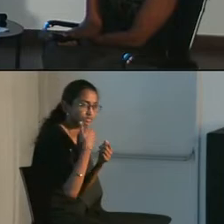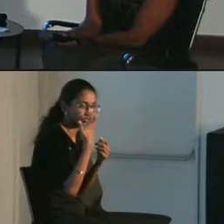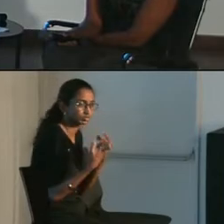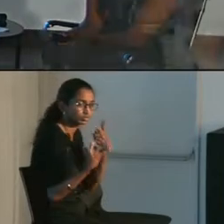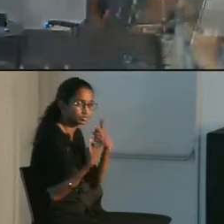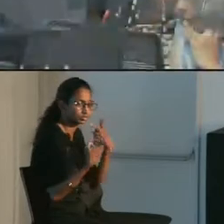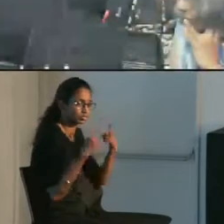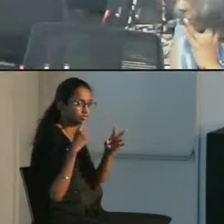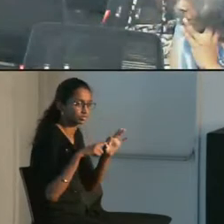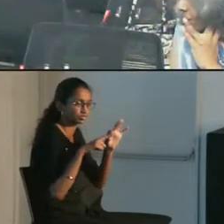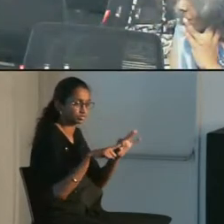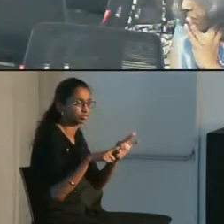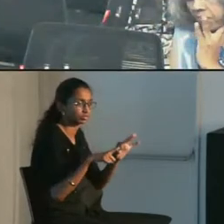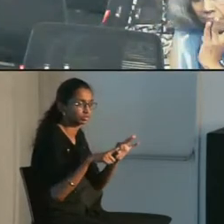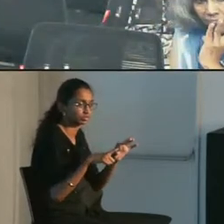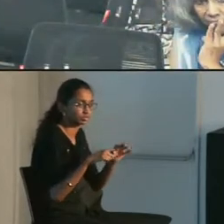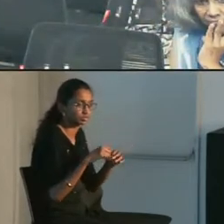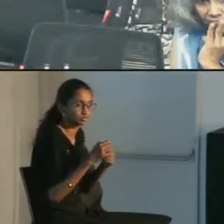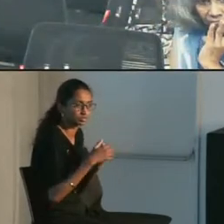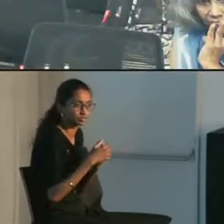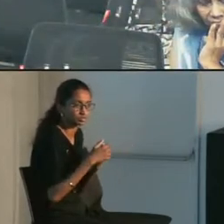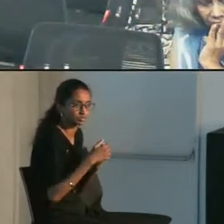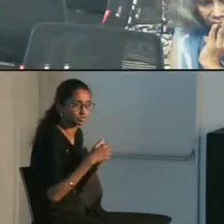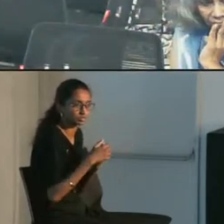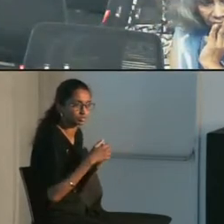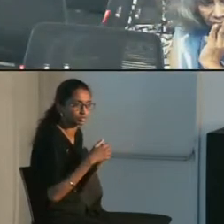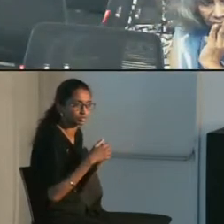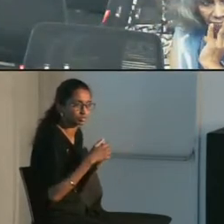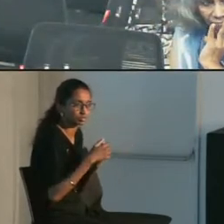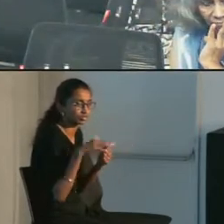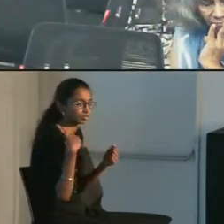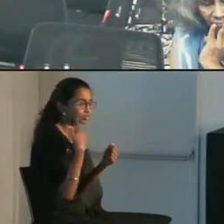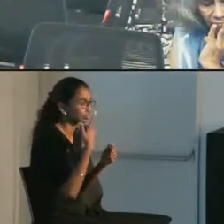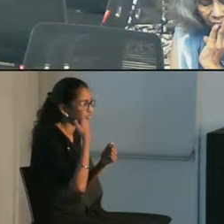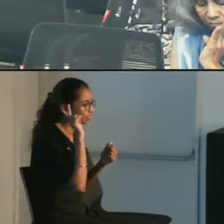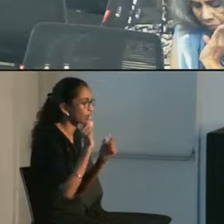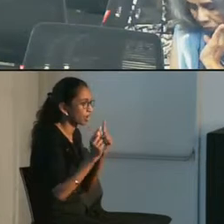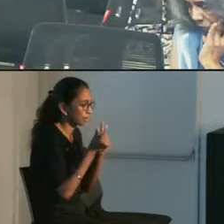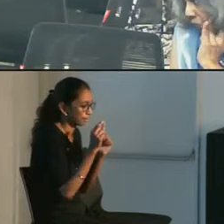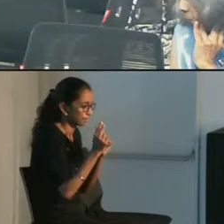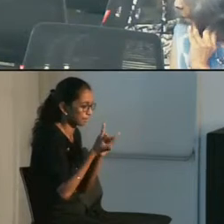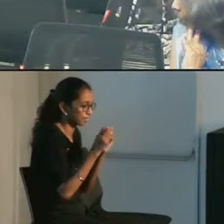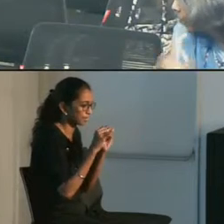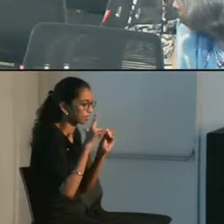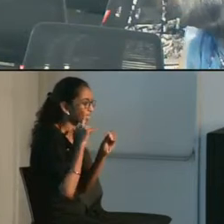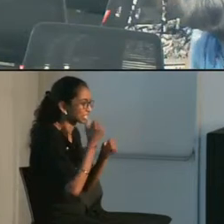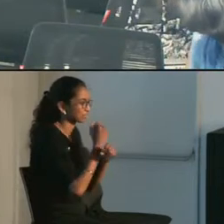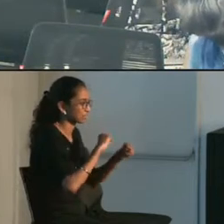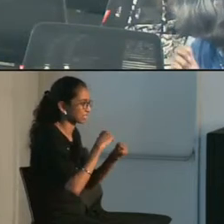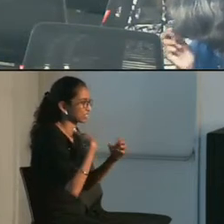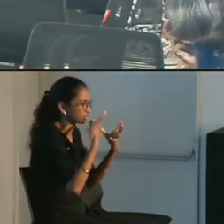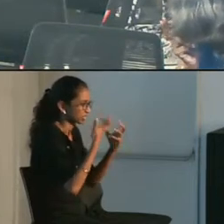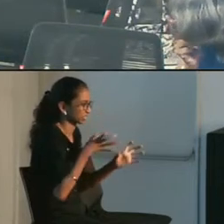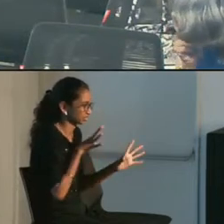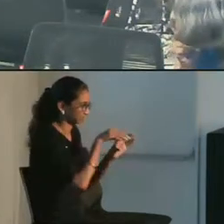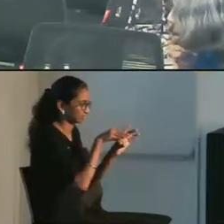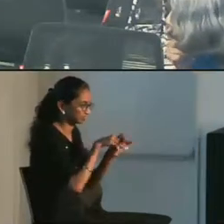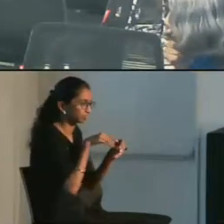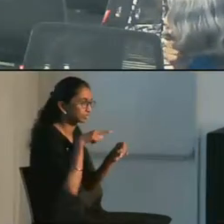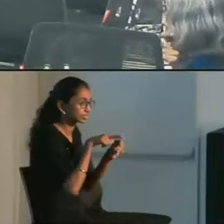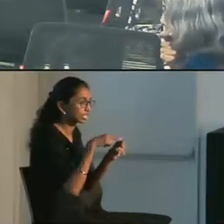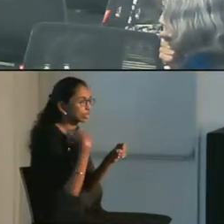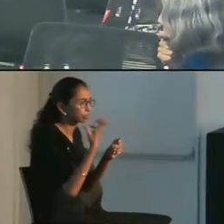Questions. One would be for Jasmine, in terms of occupying the public space, right? I first want to talk about